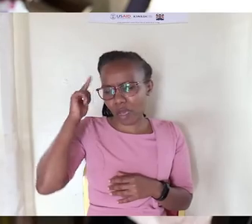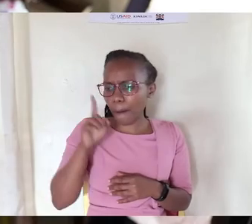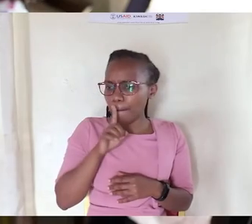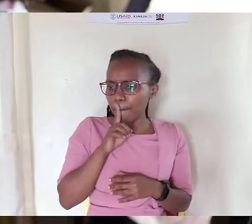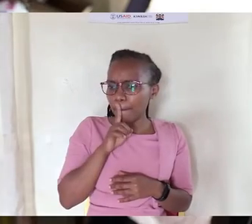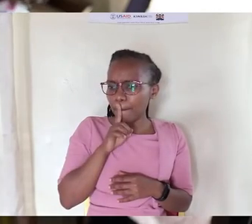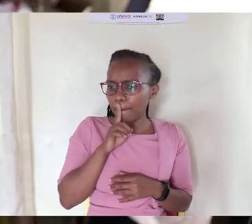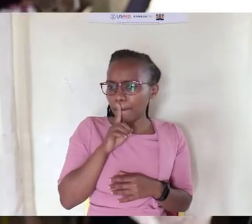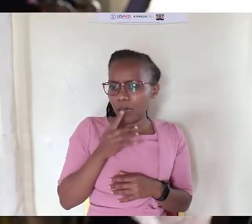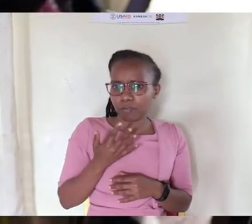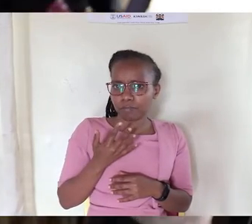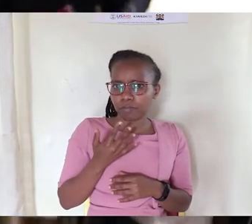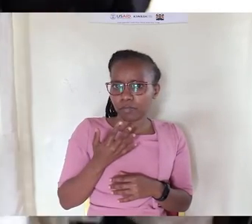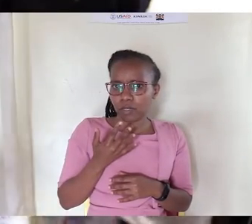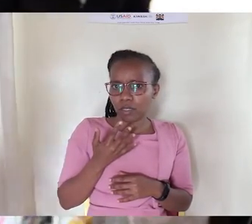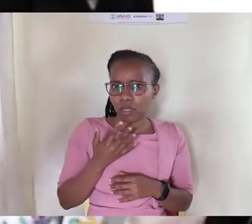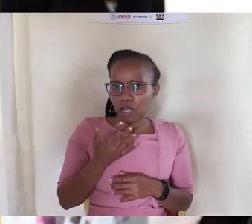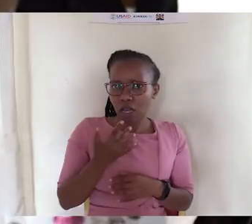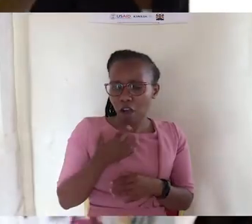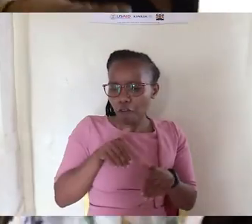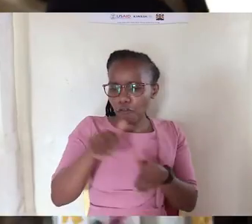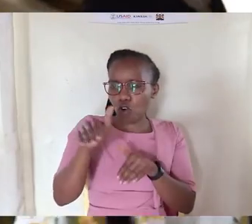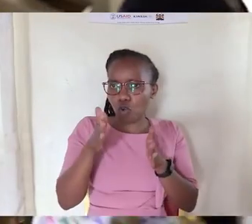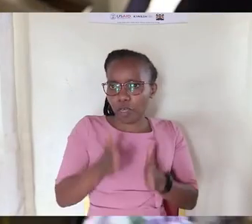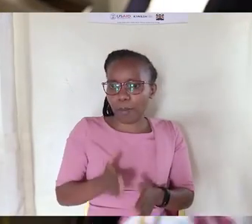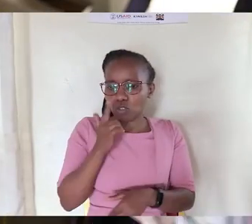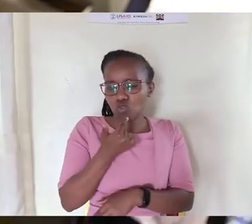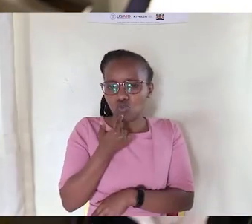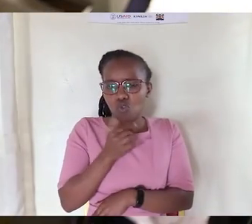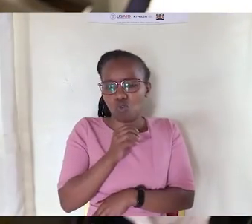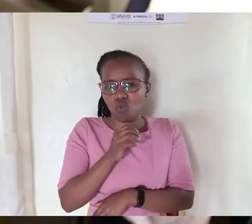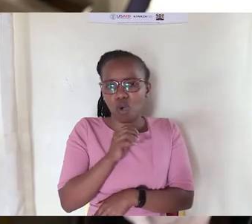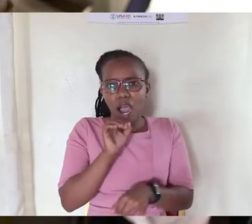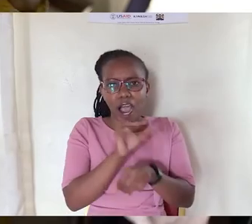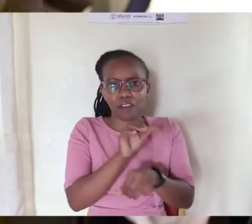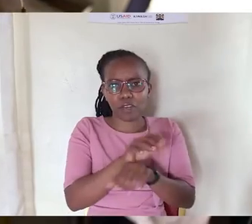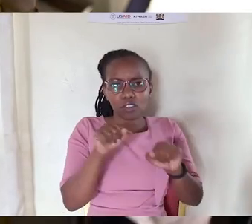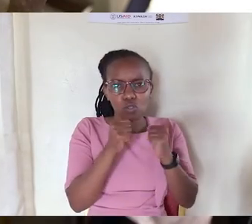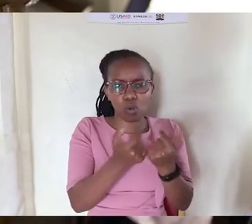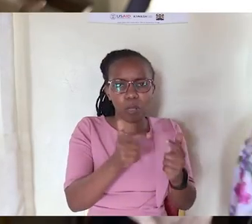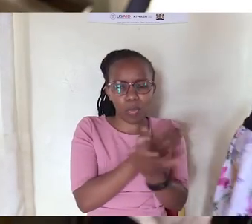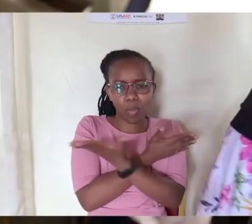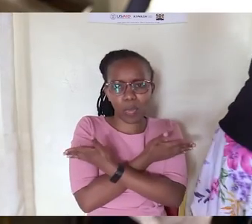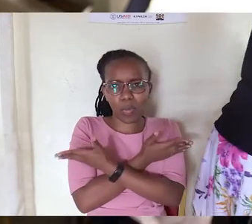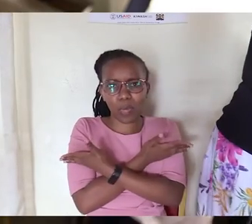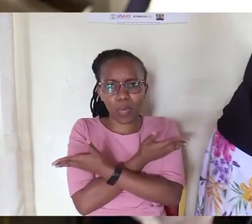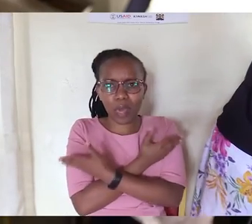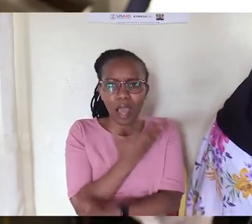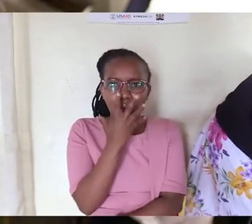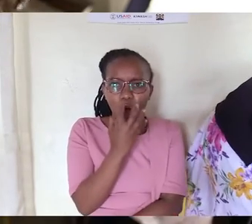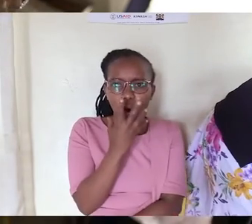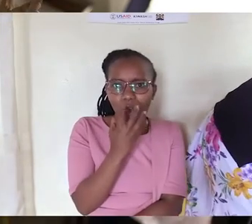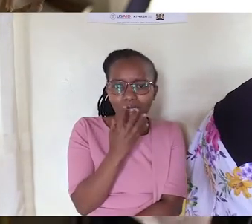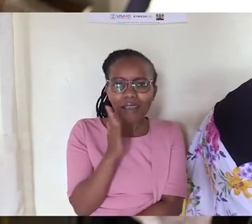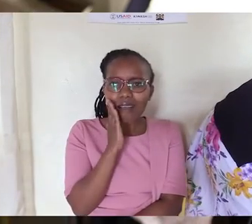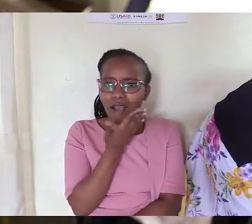start moving like somebody advised on social media, wear an orange t-shirt, make sure that you've got, I don't know what colors, seeing